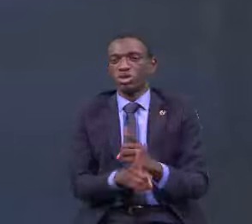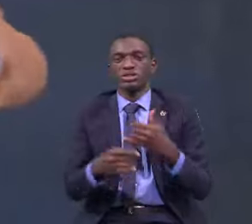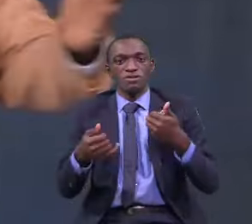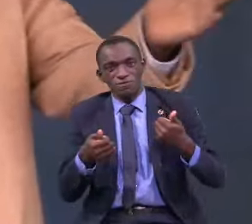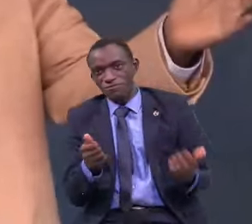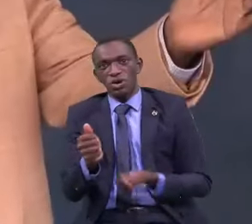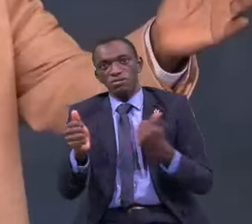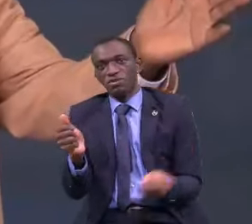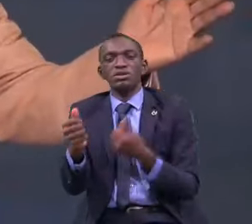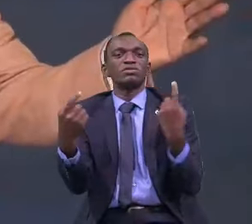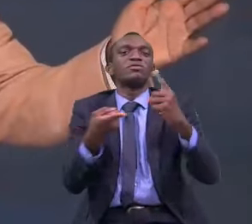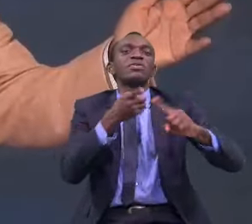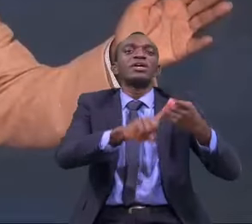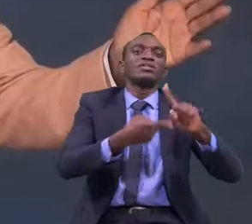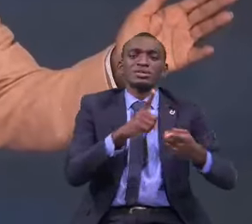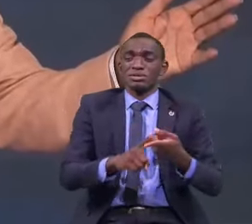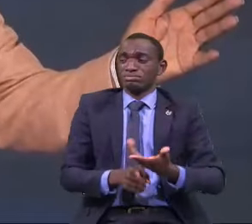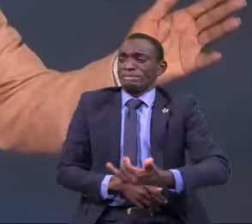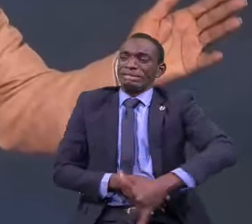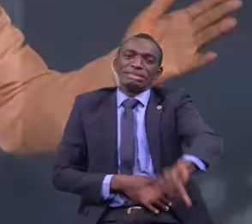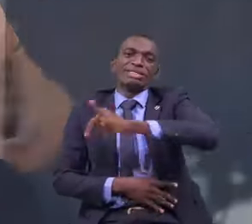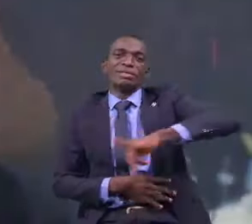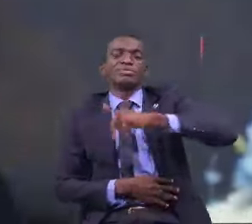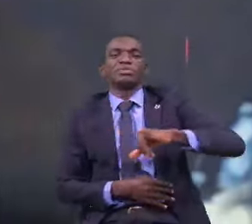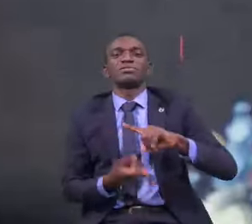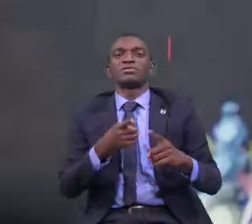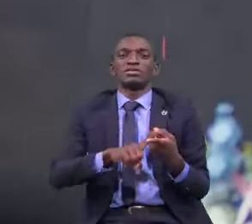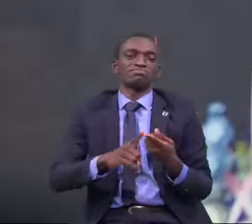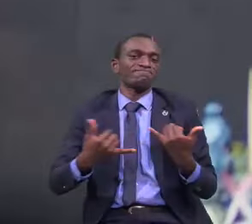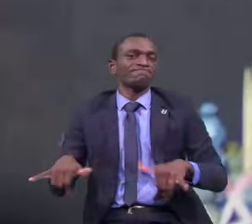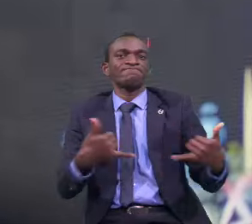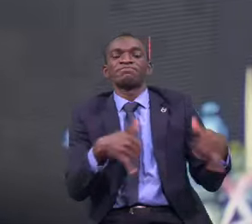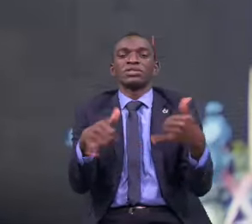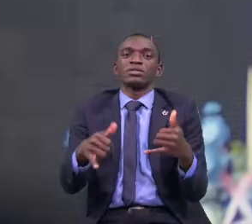and we were all like the same. And I got